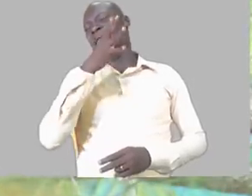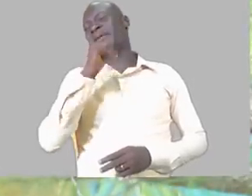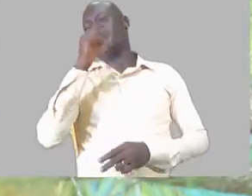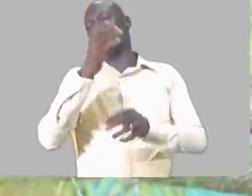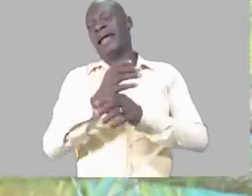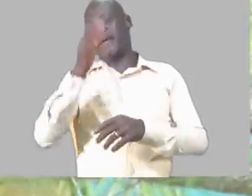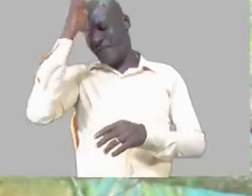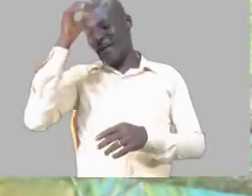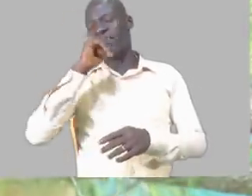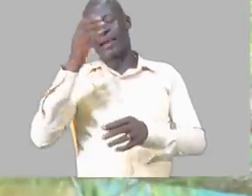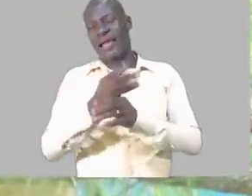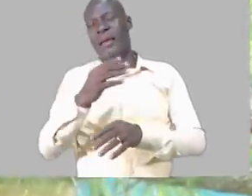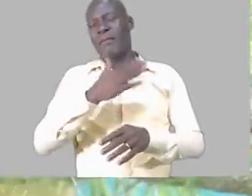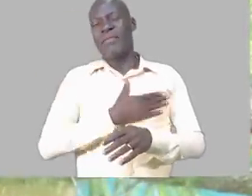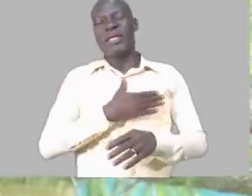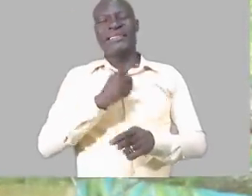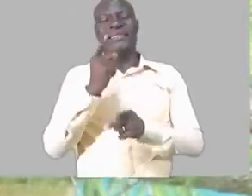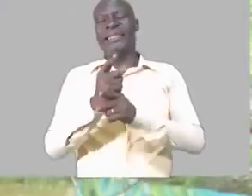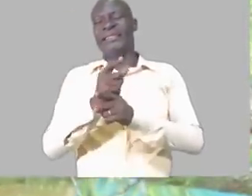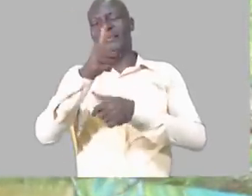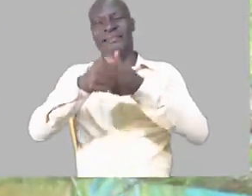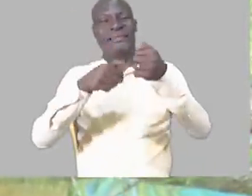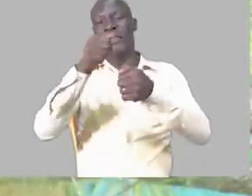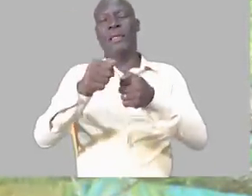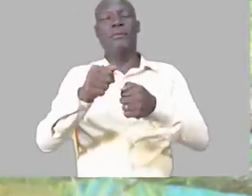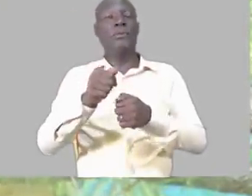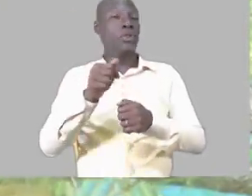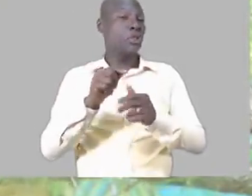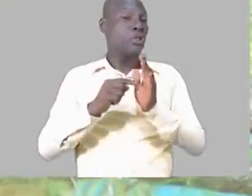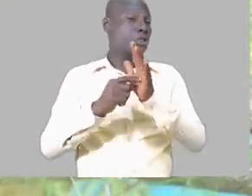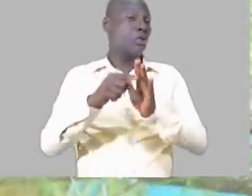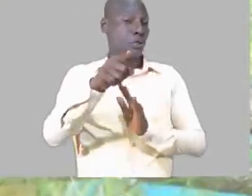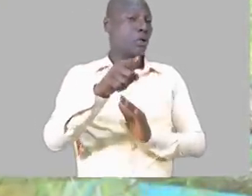papa anhweme enti ene ka bi kire wo mo a e kire wo ni pasu a wo ye wo